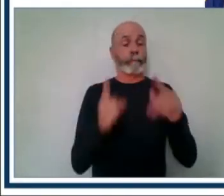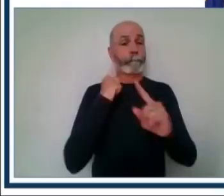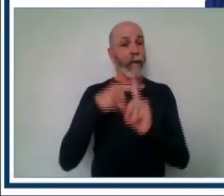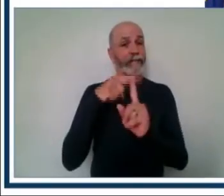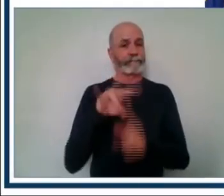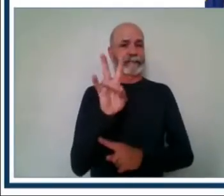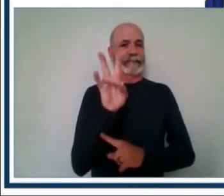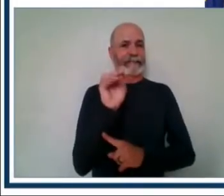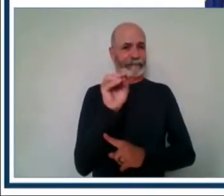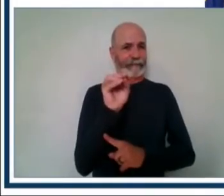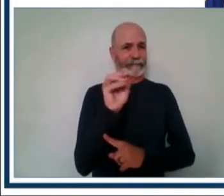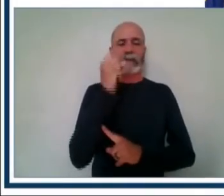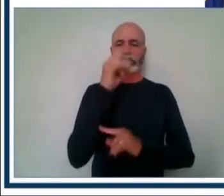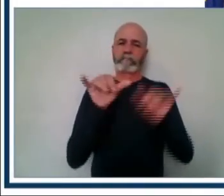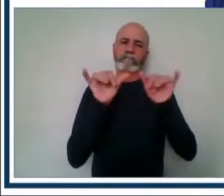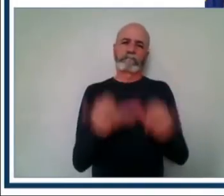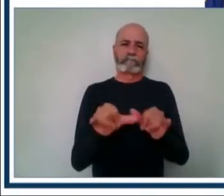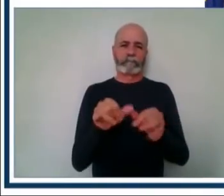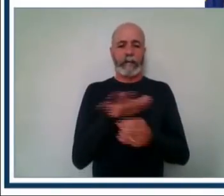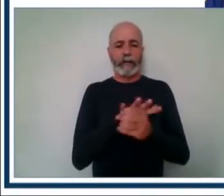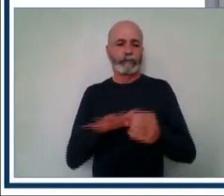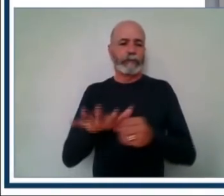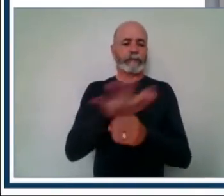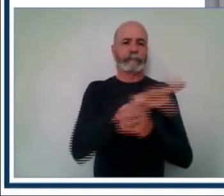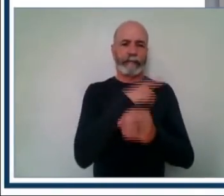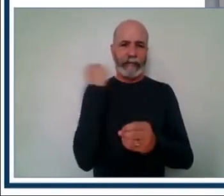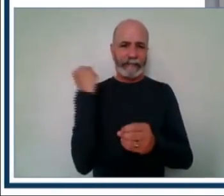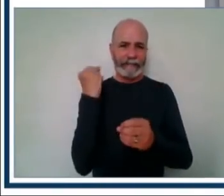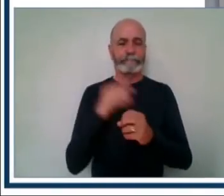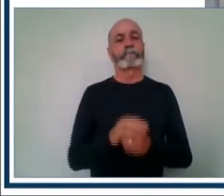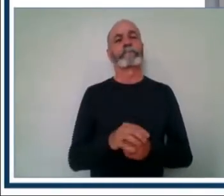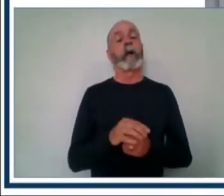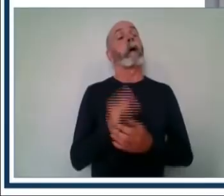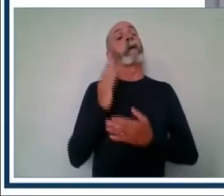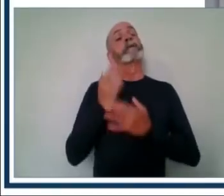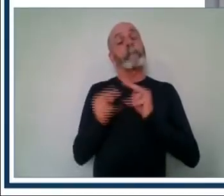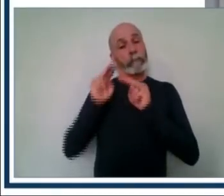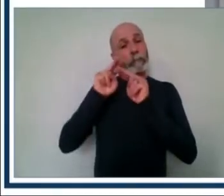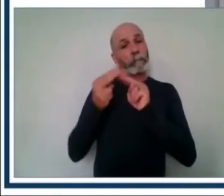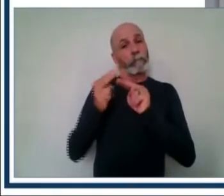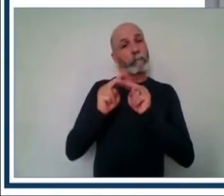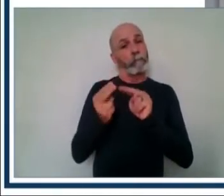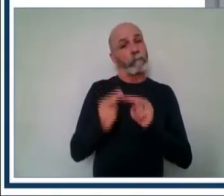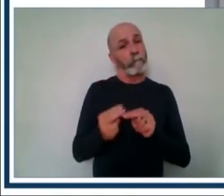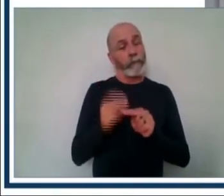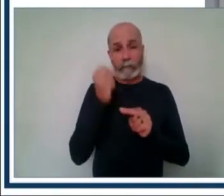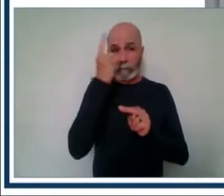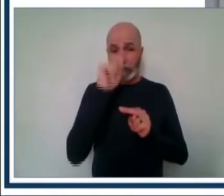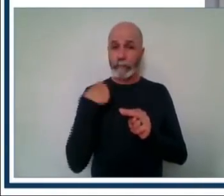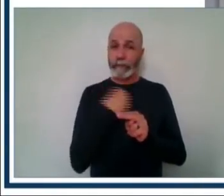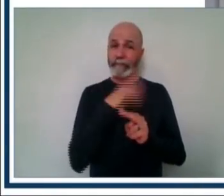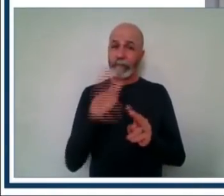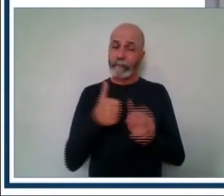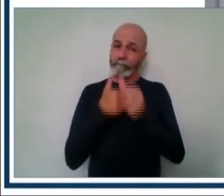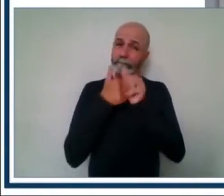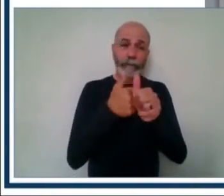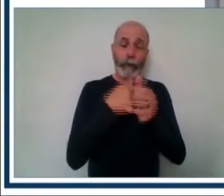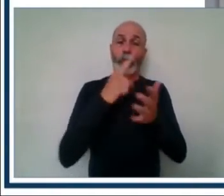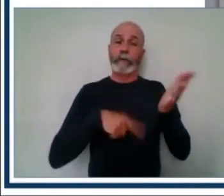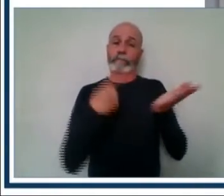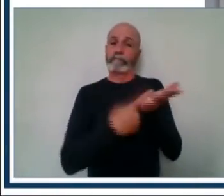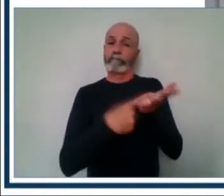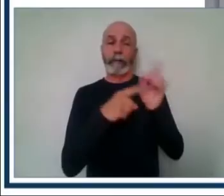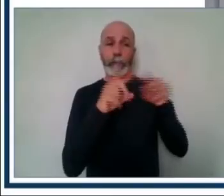The case numbers are down slightly, but we have to remember, as Dr. Strang told us, the numbers could fluctuate day to day, and that is due in